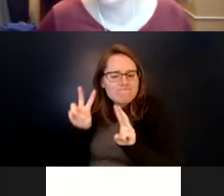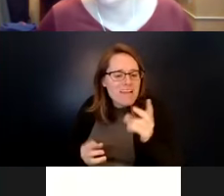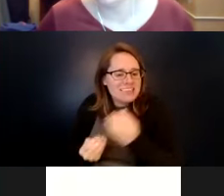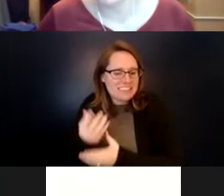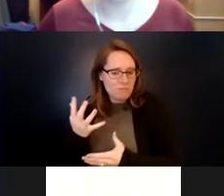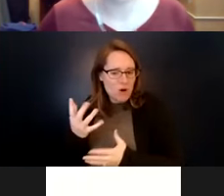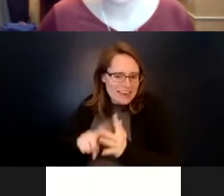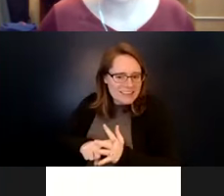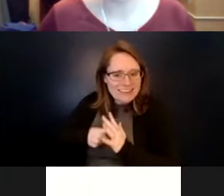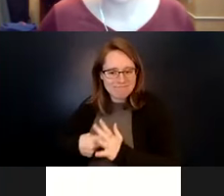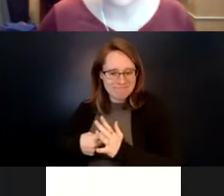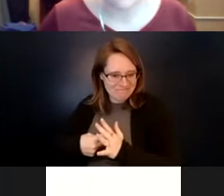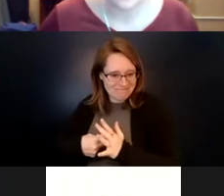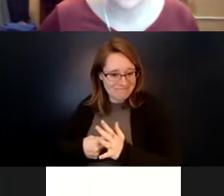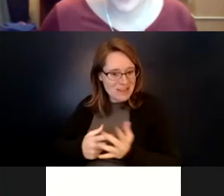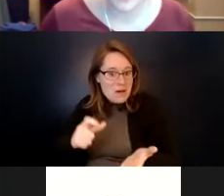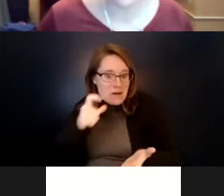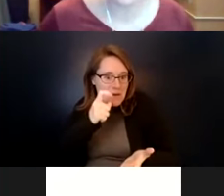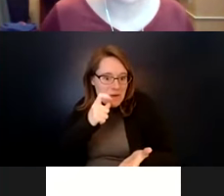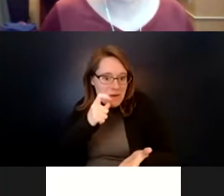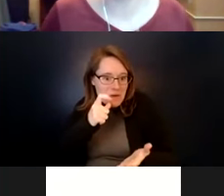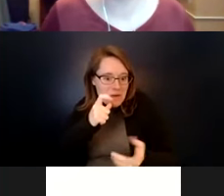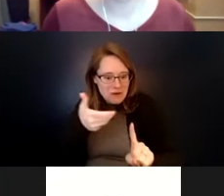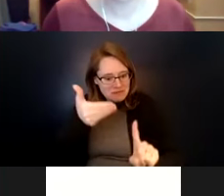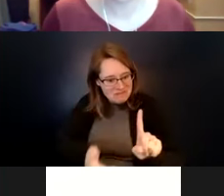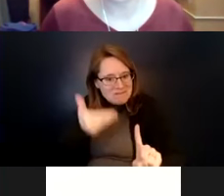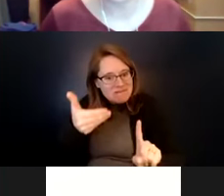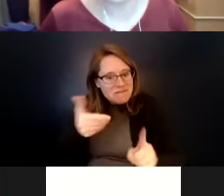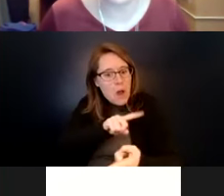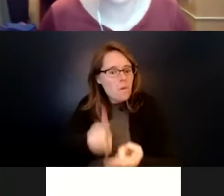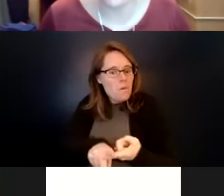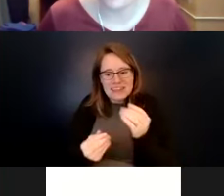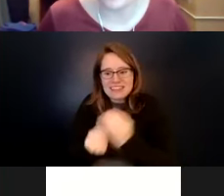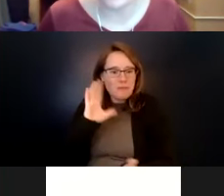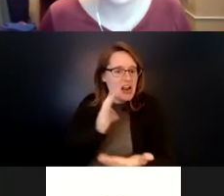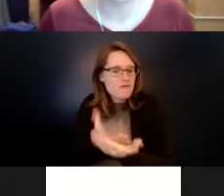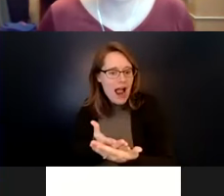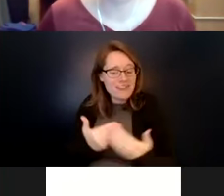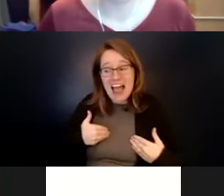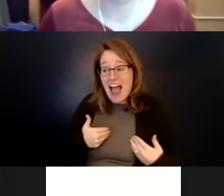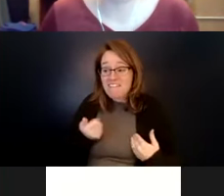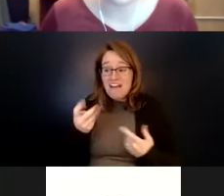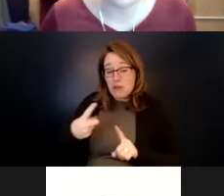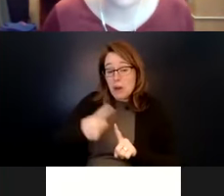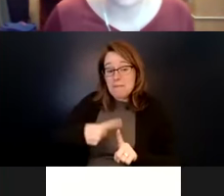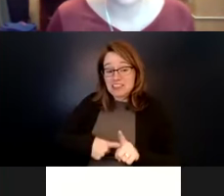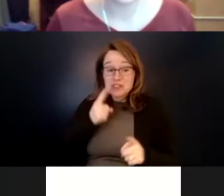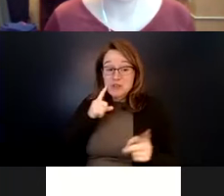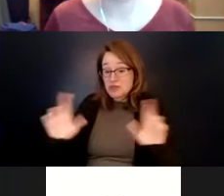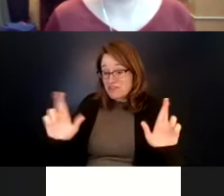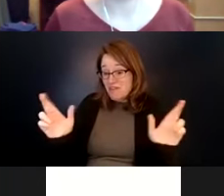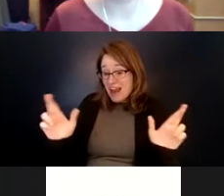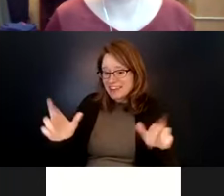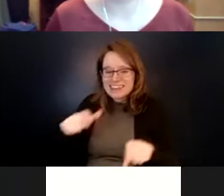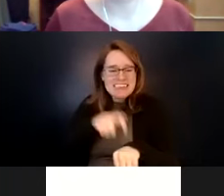emerging? And who do you want to be when it arrives? We've got a couple months to get ready for it. So it's time to start